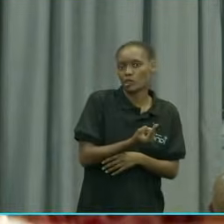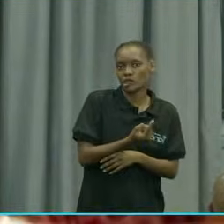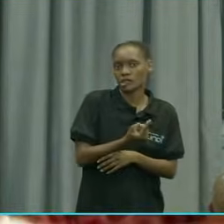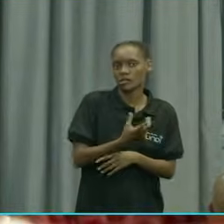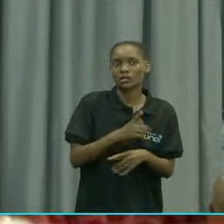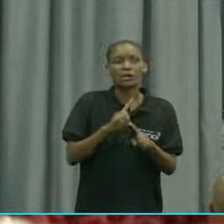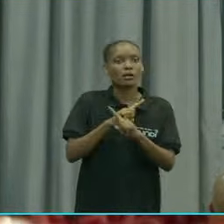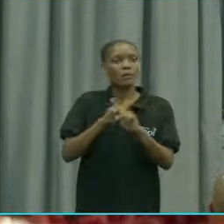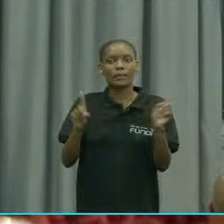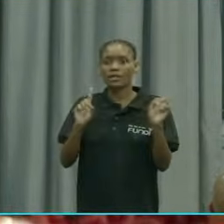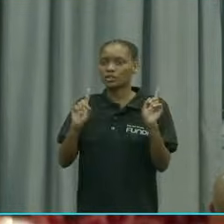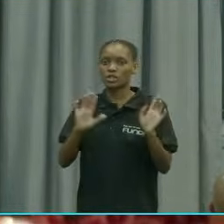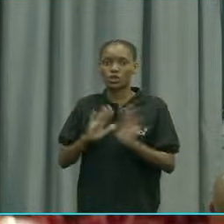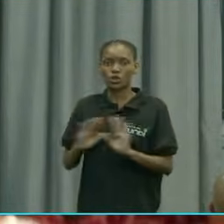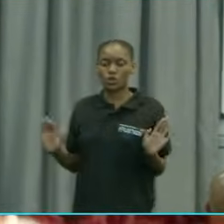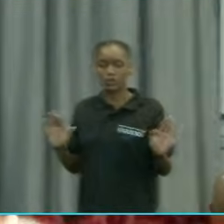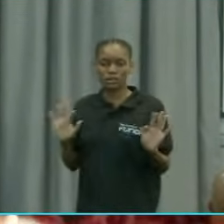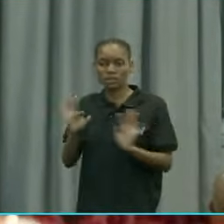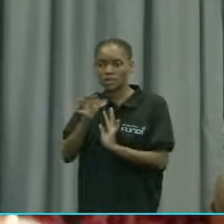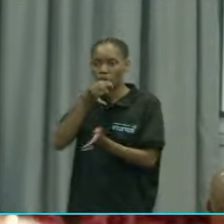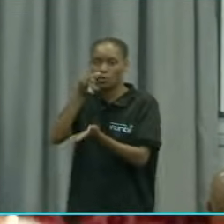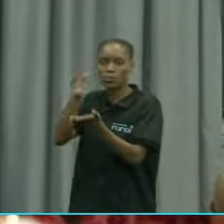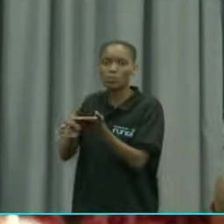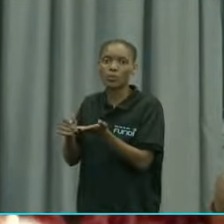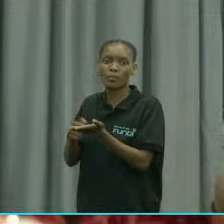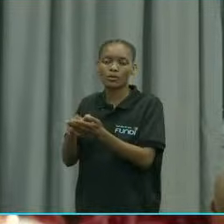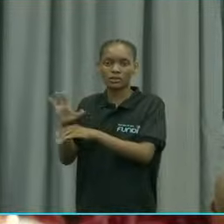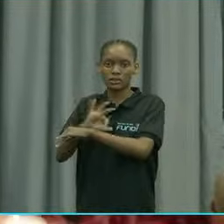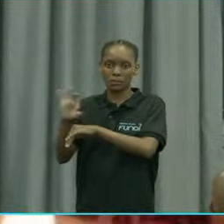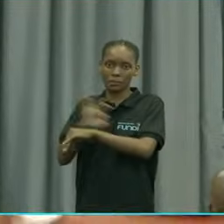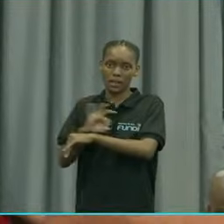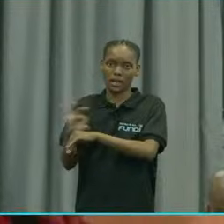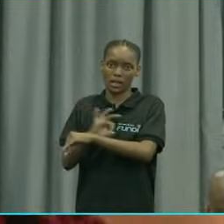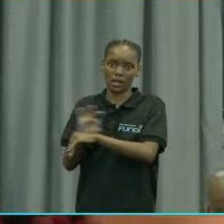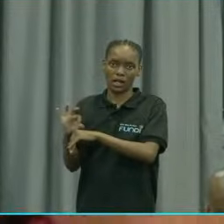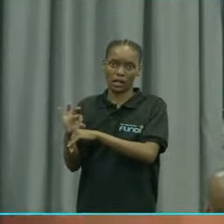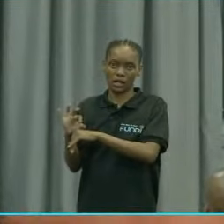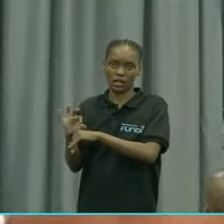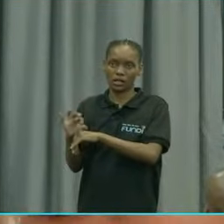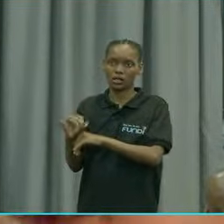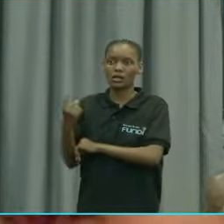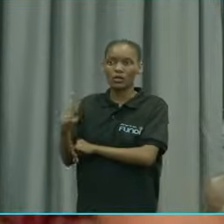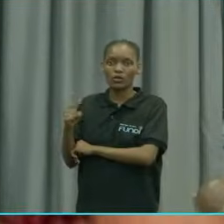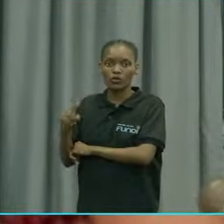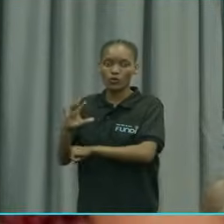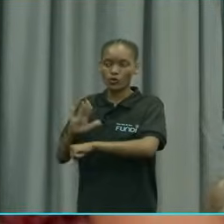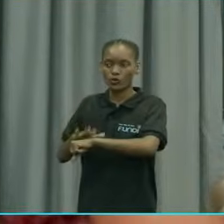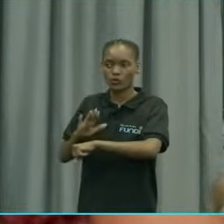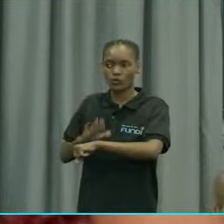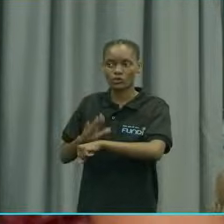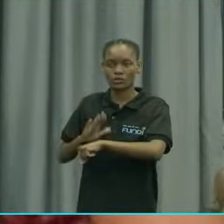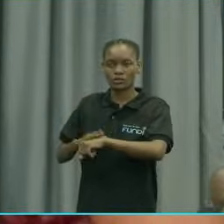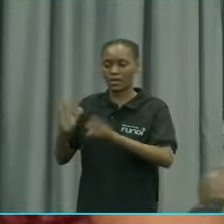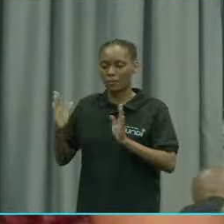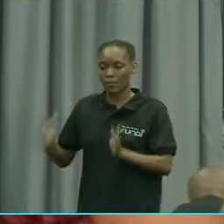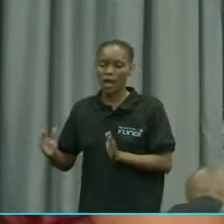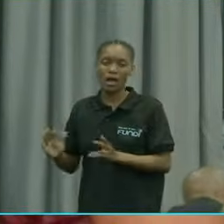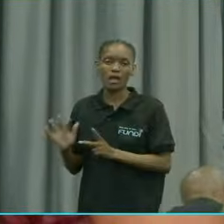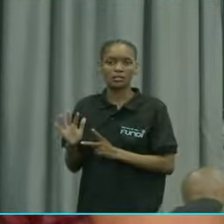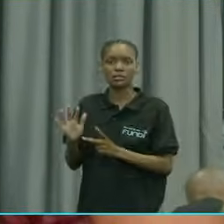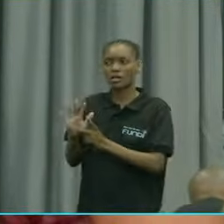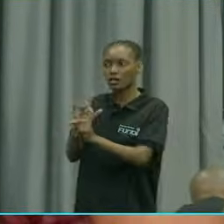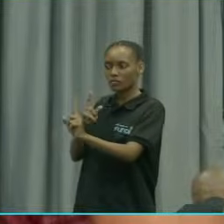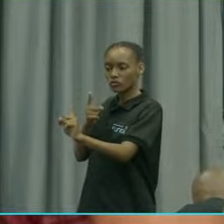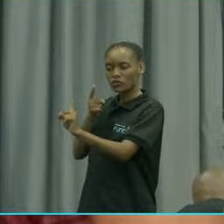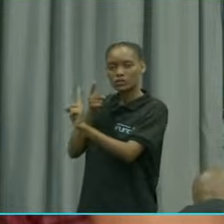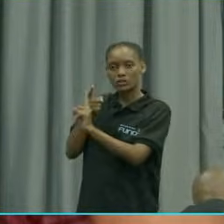not proposing to the plenary in terms of timelines, in terms of the intentions,